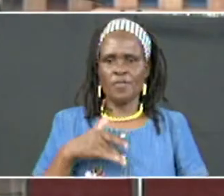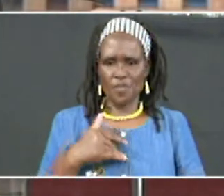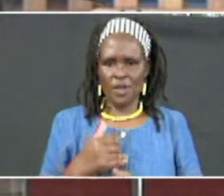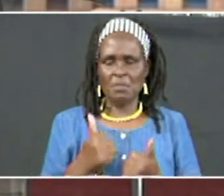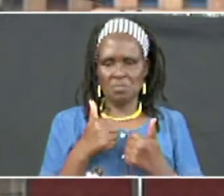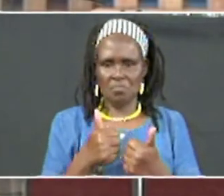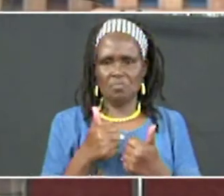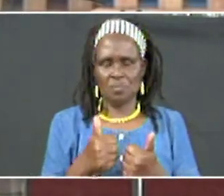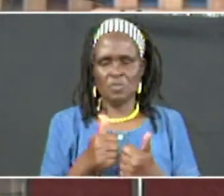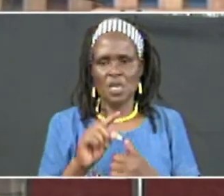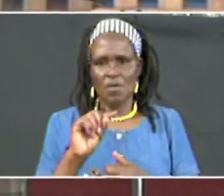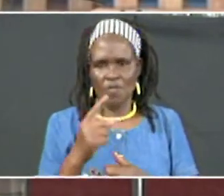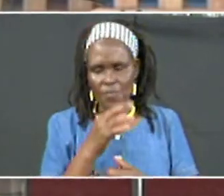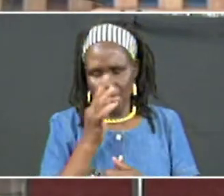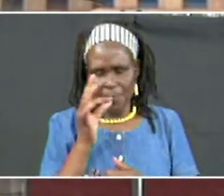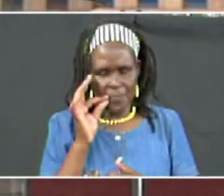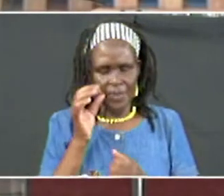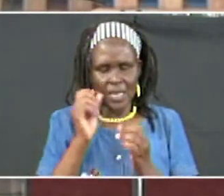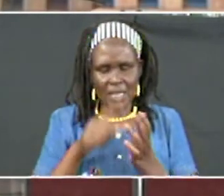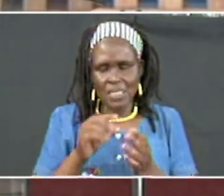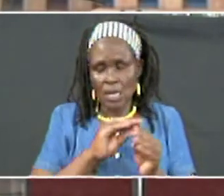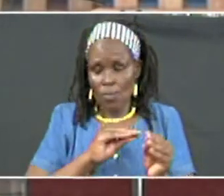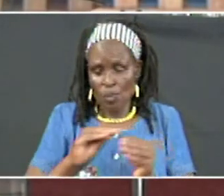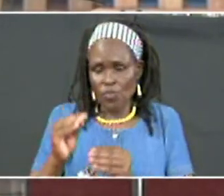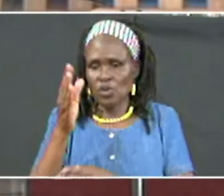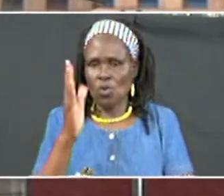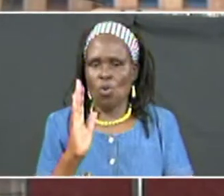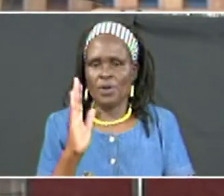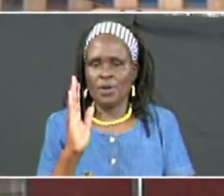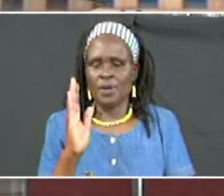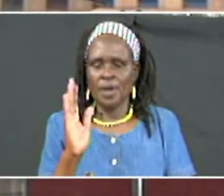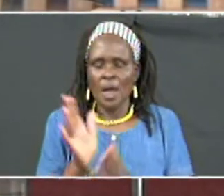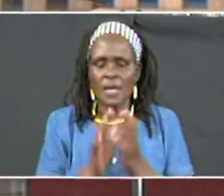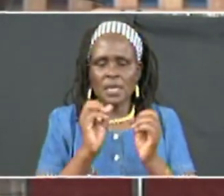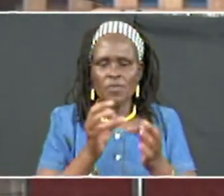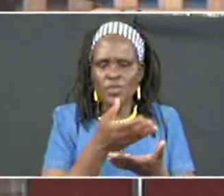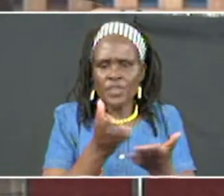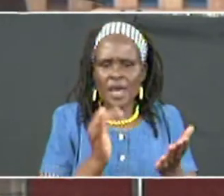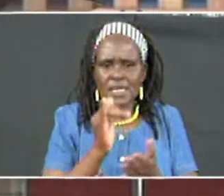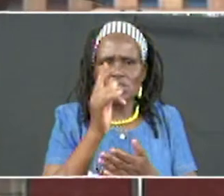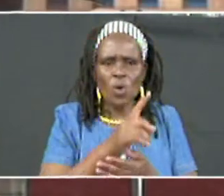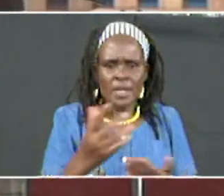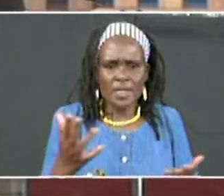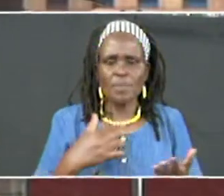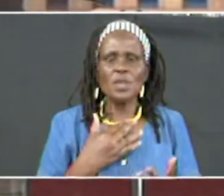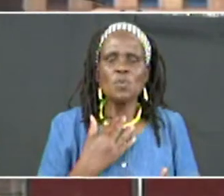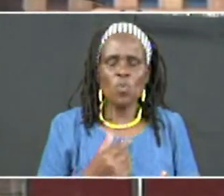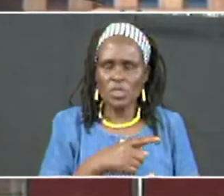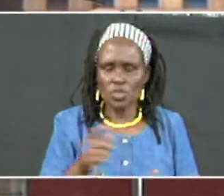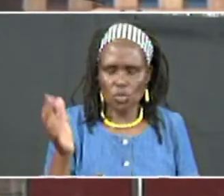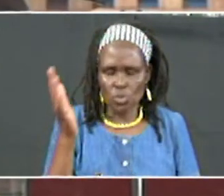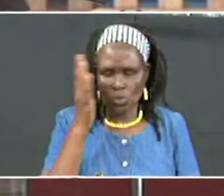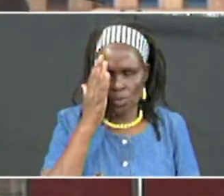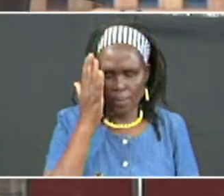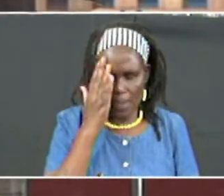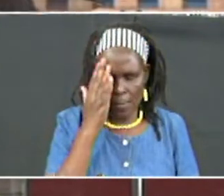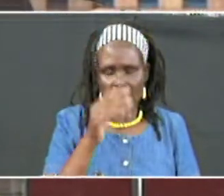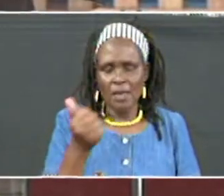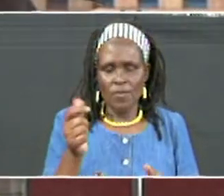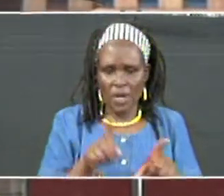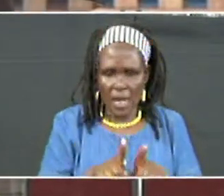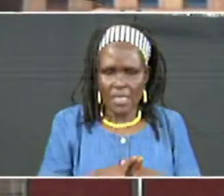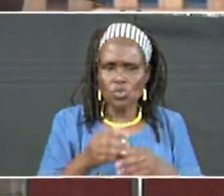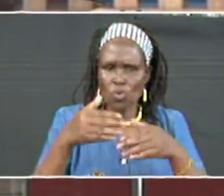Fasting that moves God. And if there is one thing I would want you to remember, even as you leave this